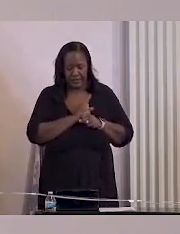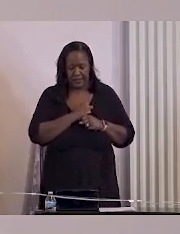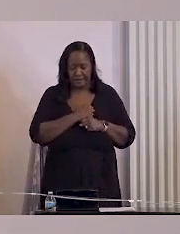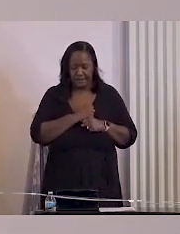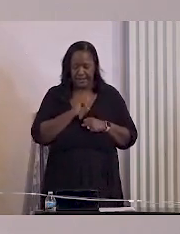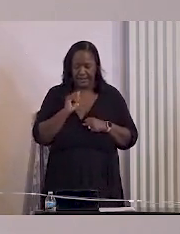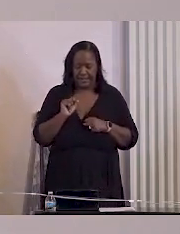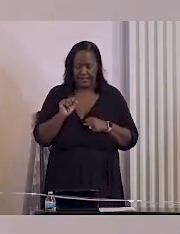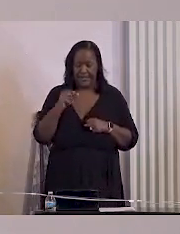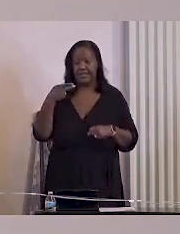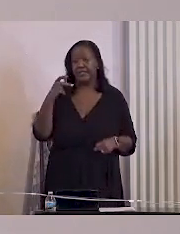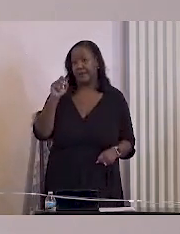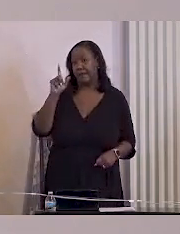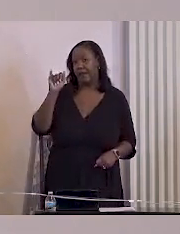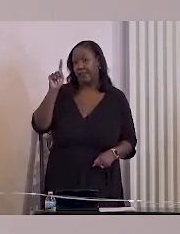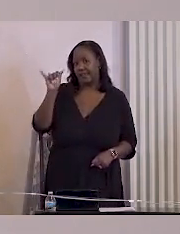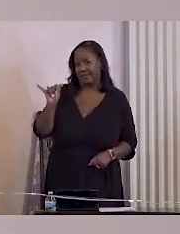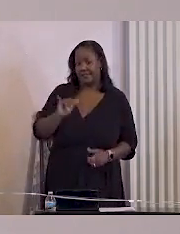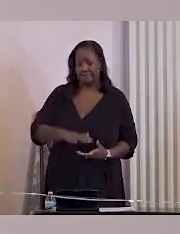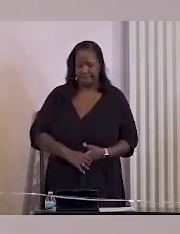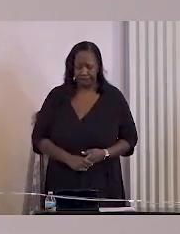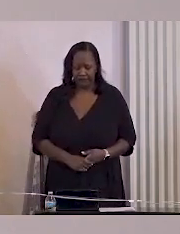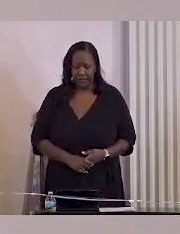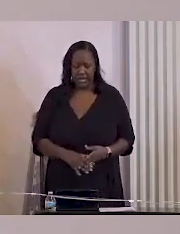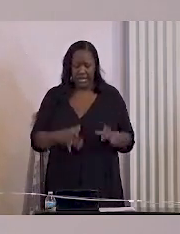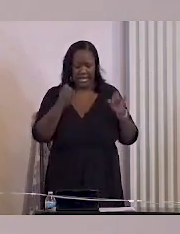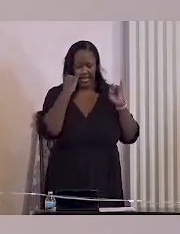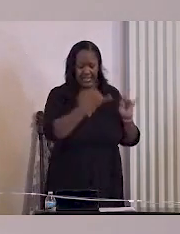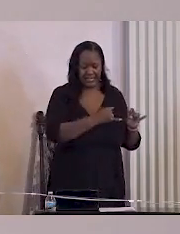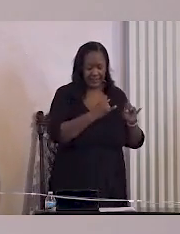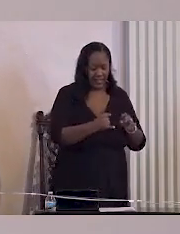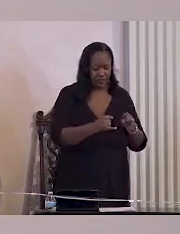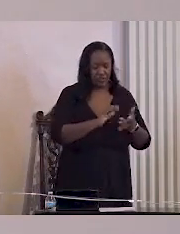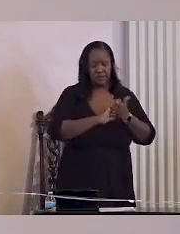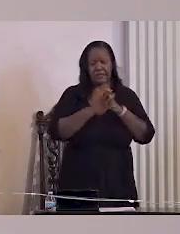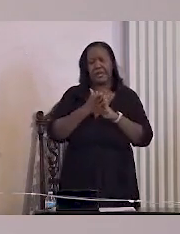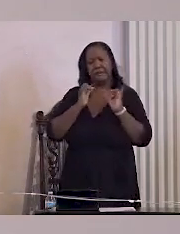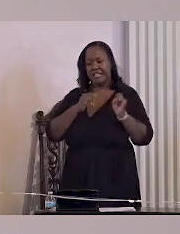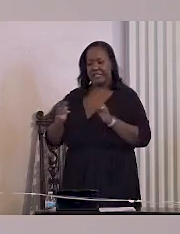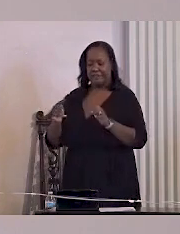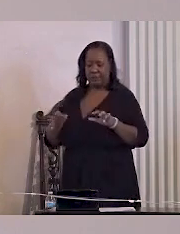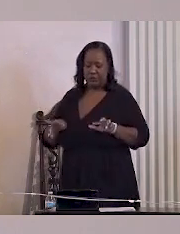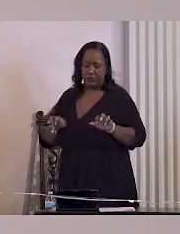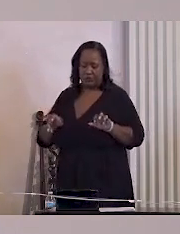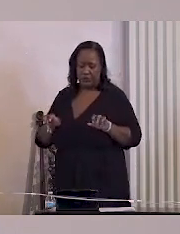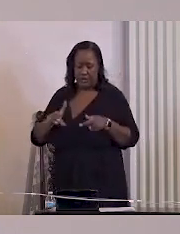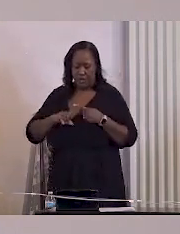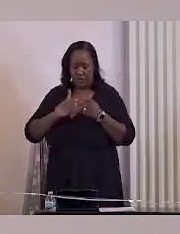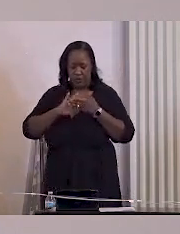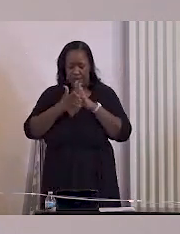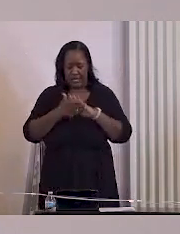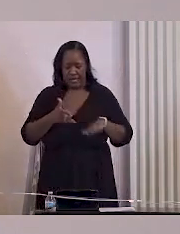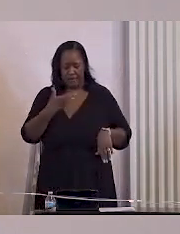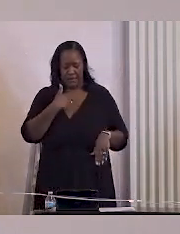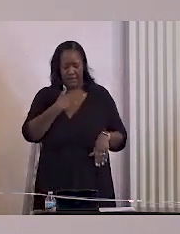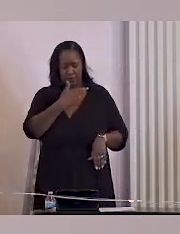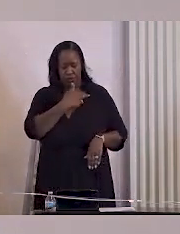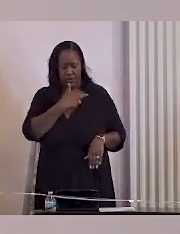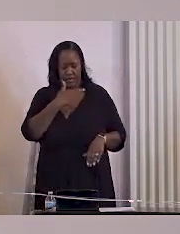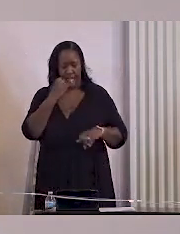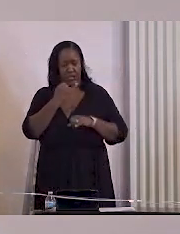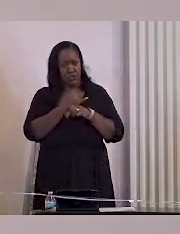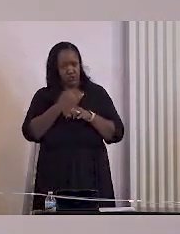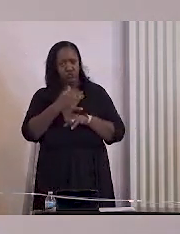polity. We went from individuality to individualism to the demise of institutional religion.